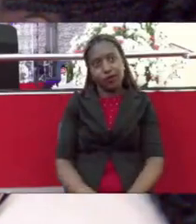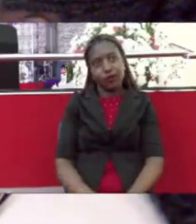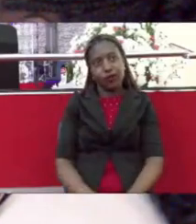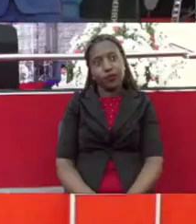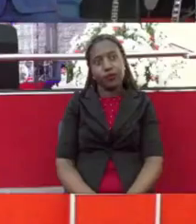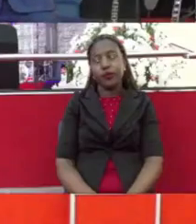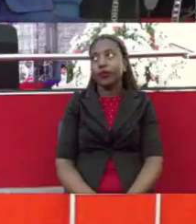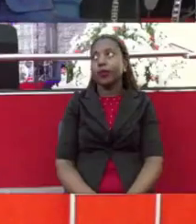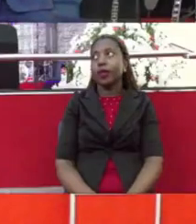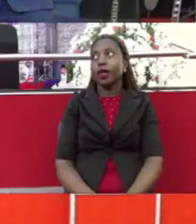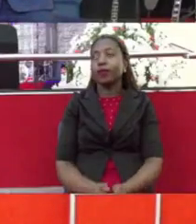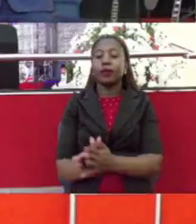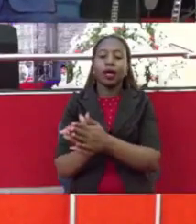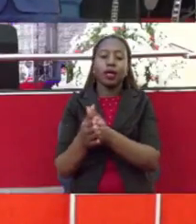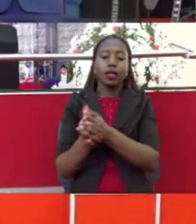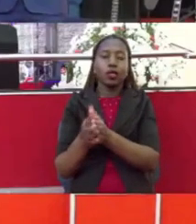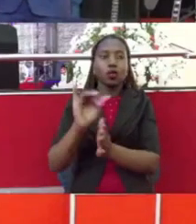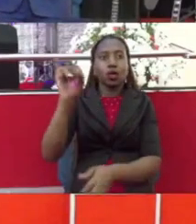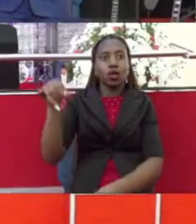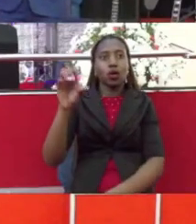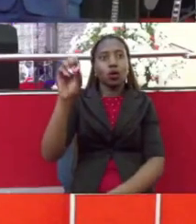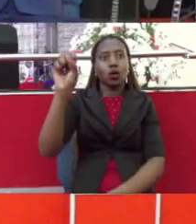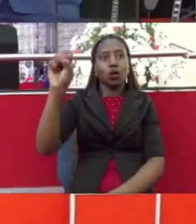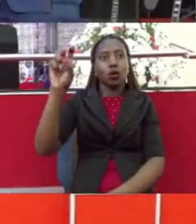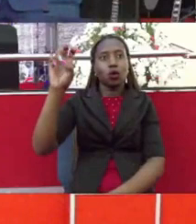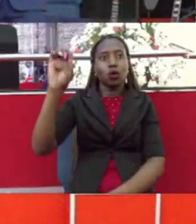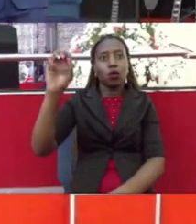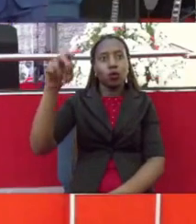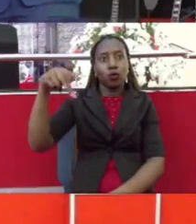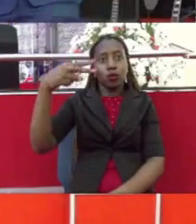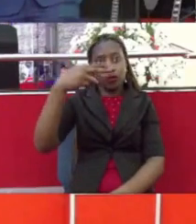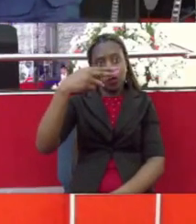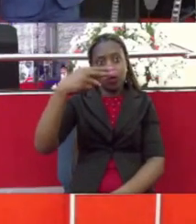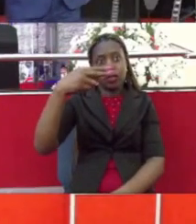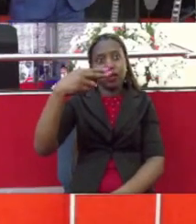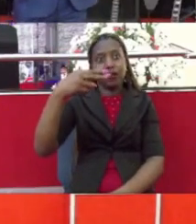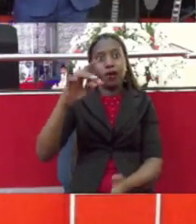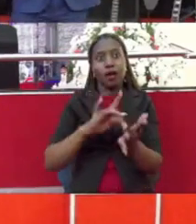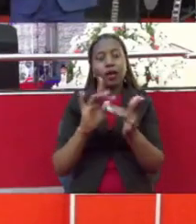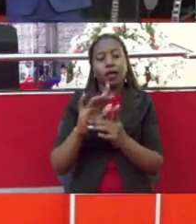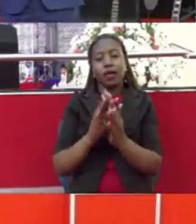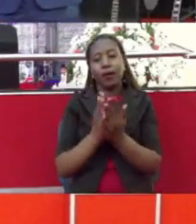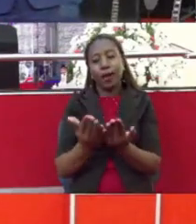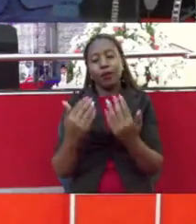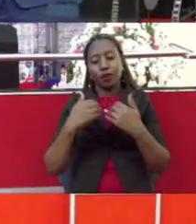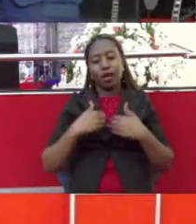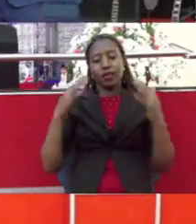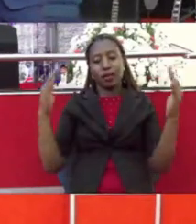So again, the story of Joseph is in the Bible also has a great lesson. Hadithi ya Yusufu katika andiko pia iko na